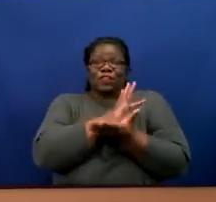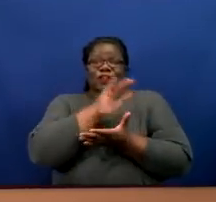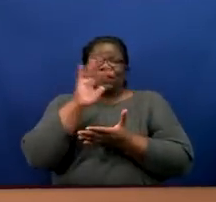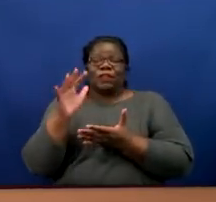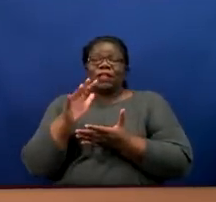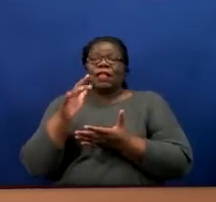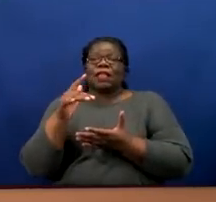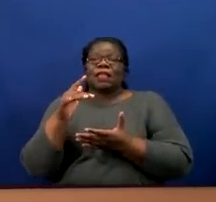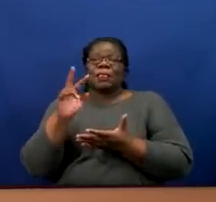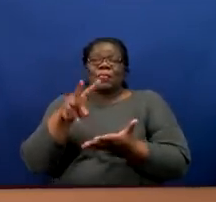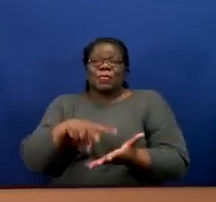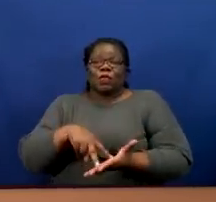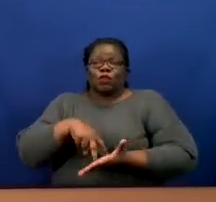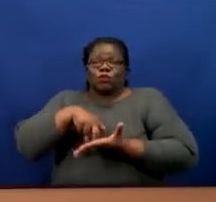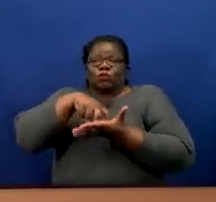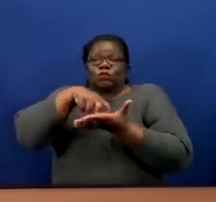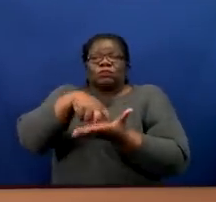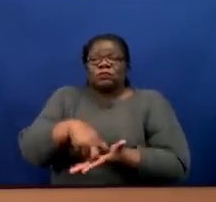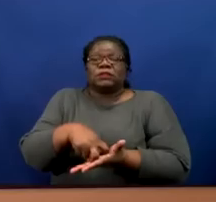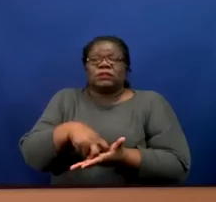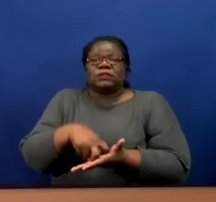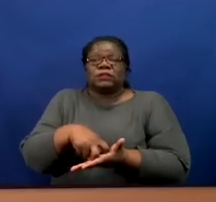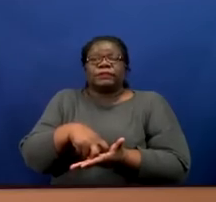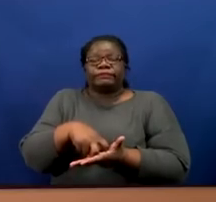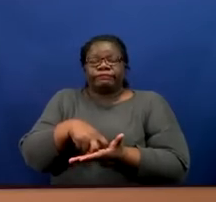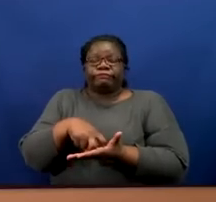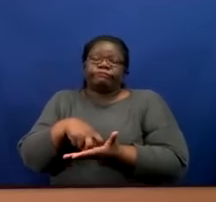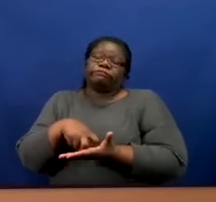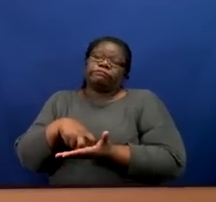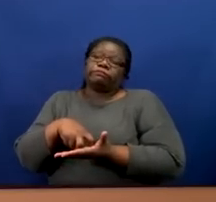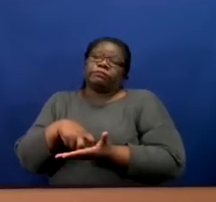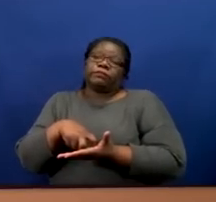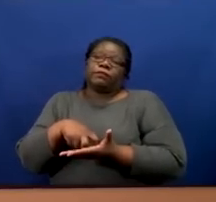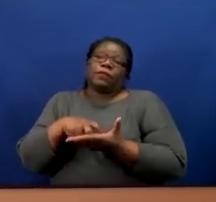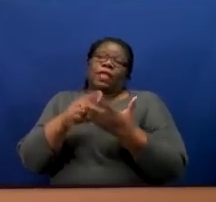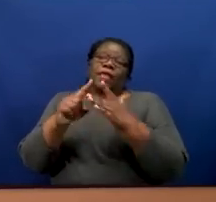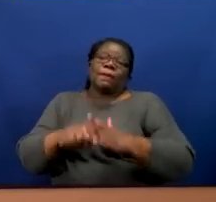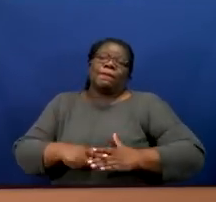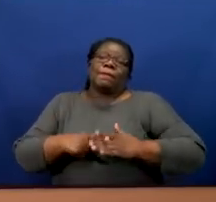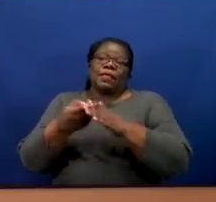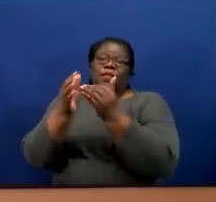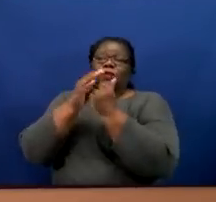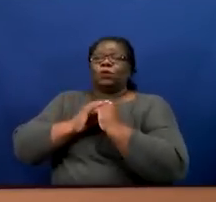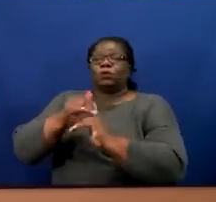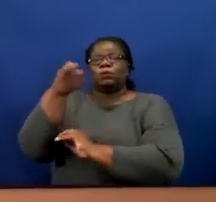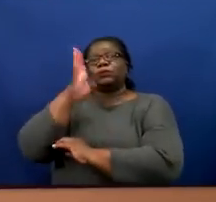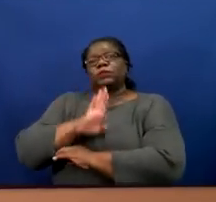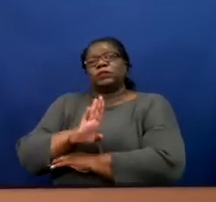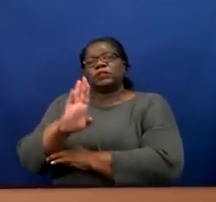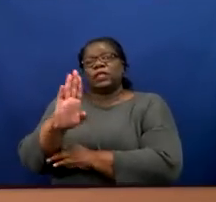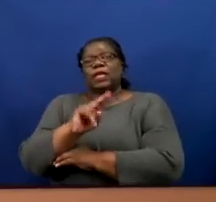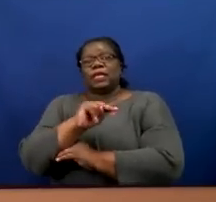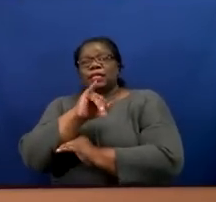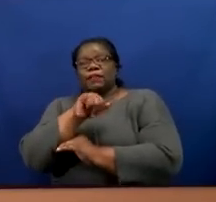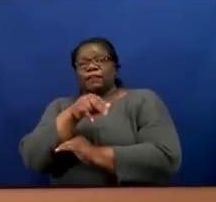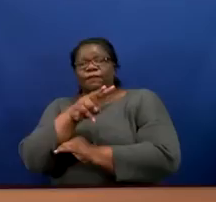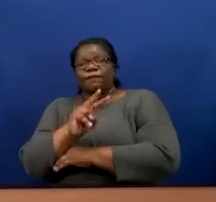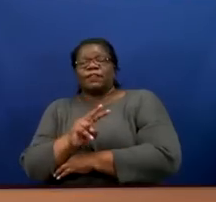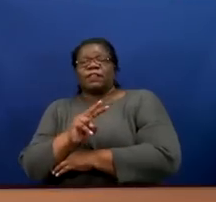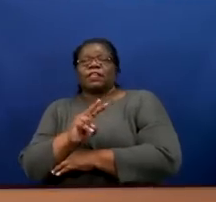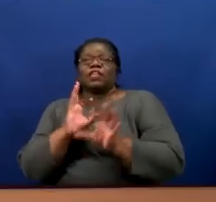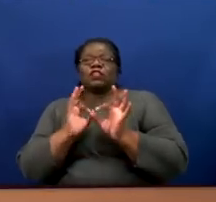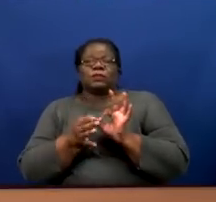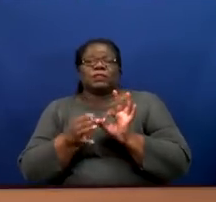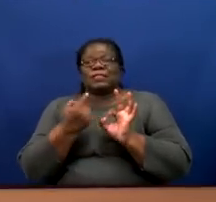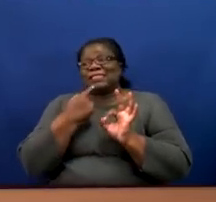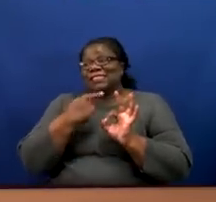fell down on their knees. And when they fell down on their knees, they began to worship God. And then the New International Version says they gave